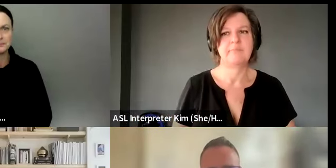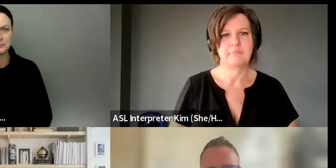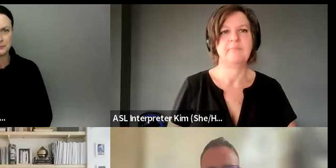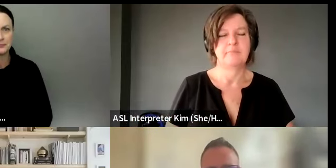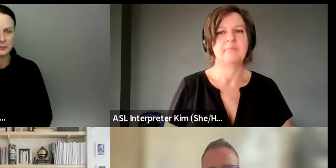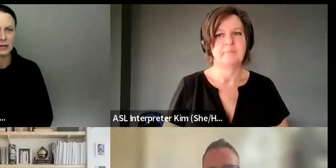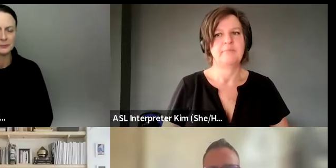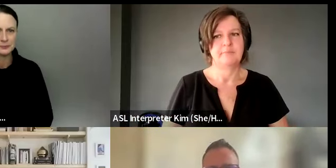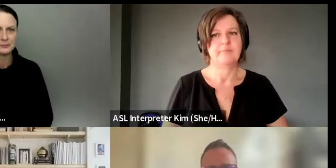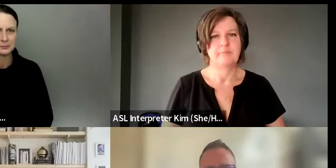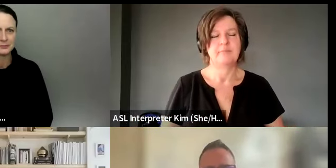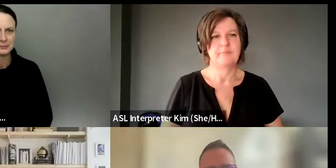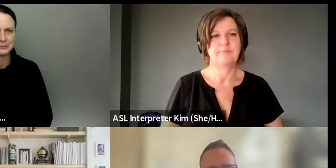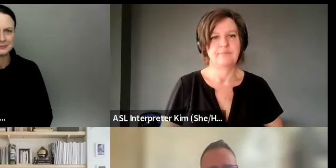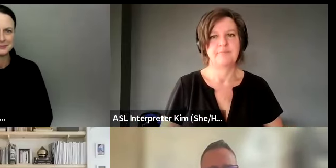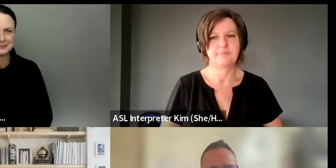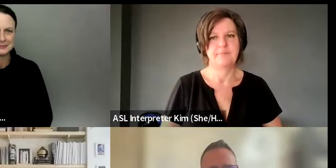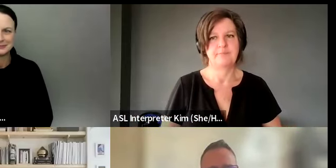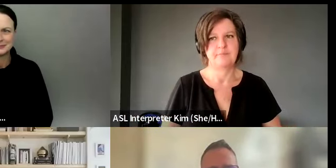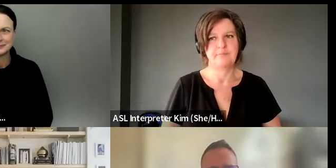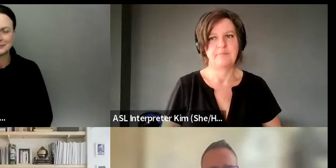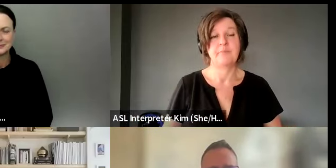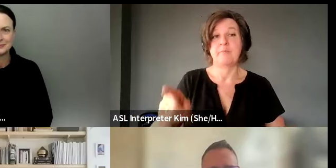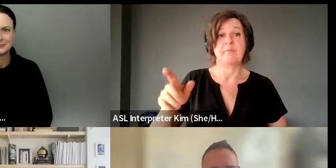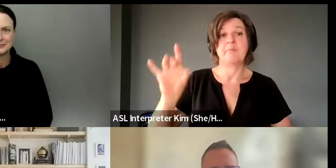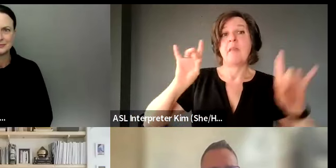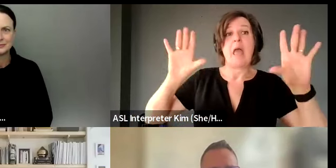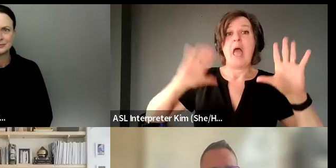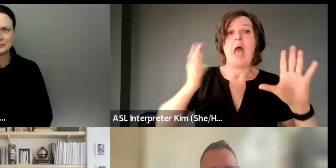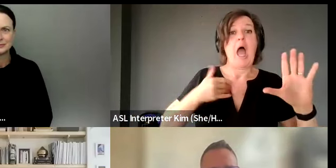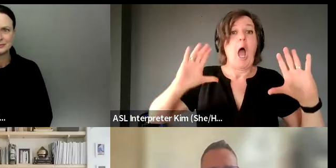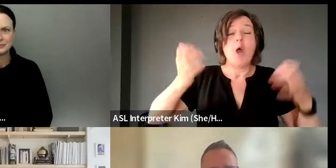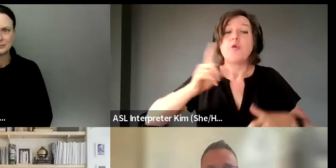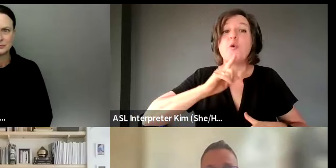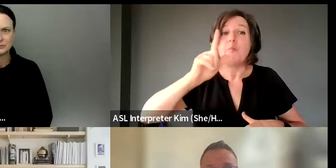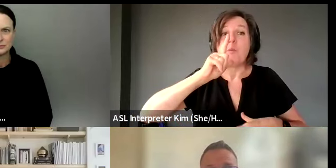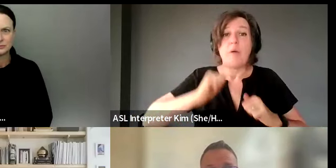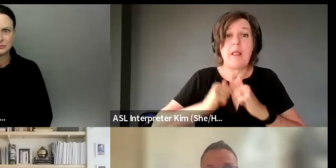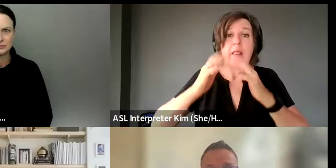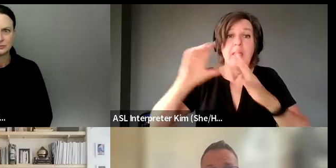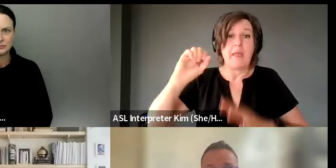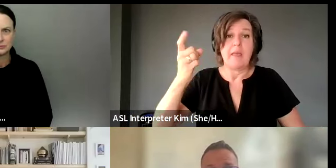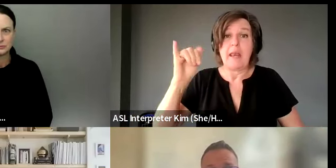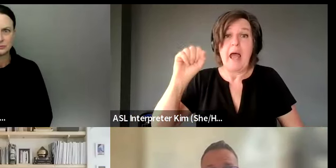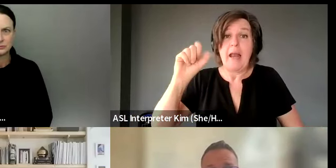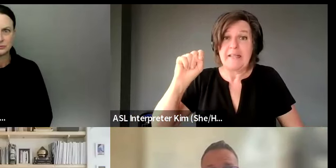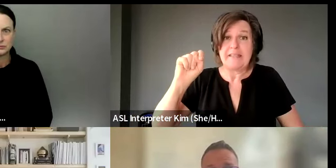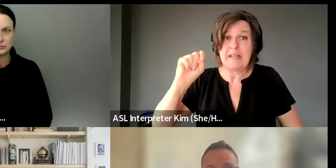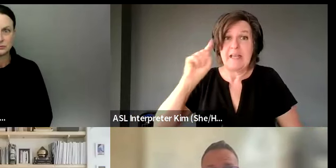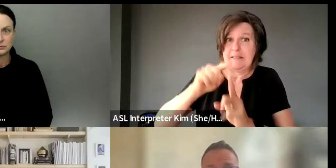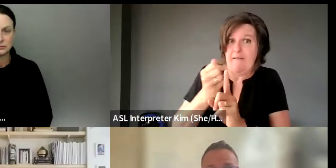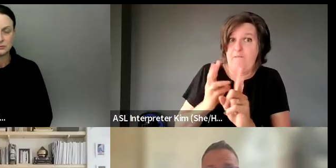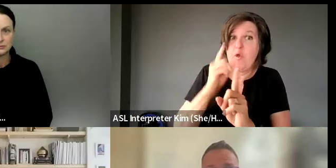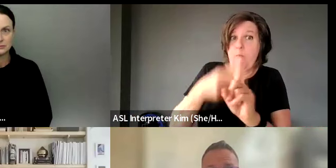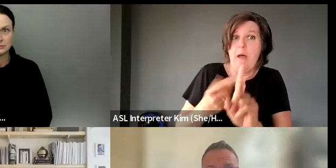Awesome. Okay. Our group didn't really exist a few months before Chicago. So Chicago was the